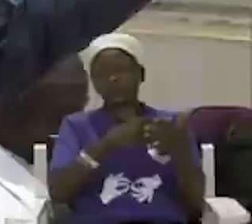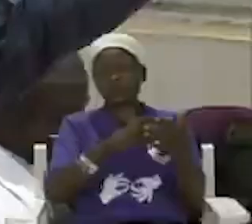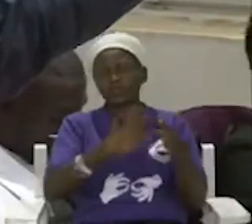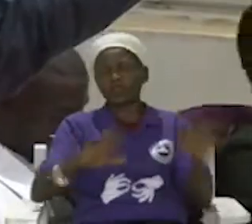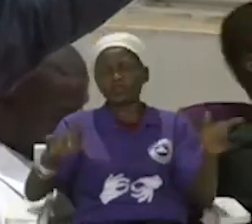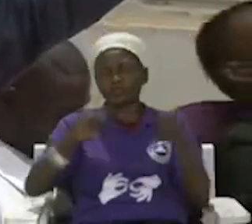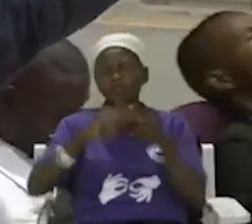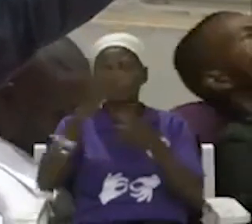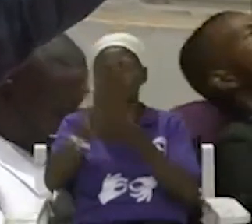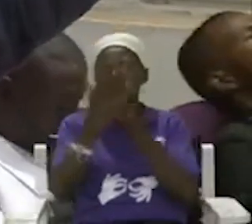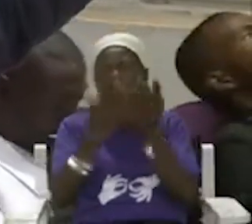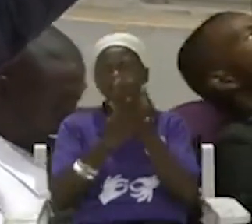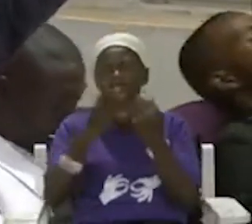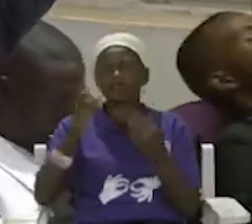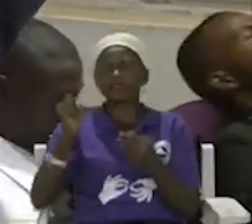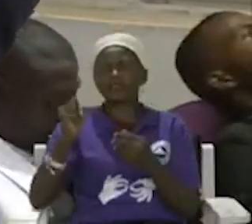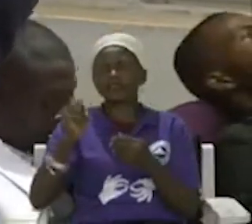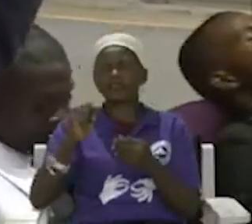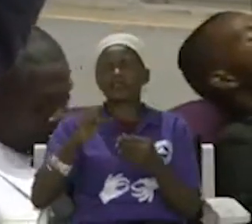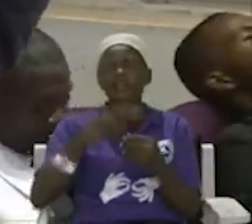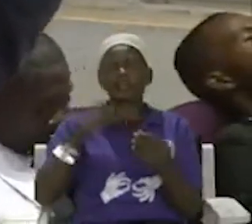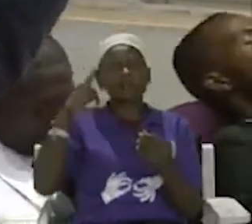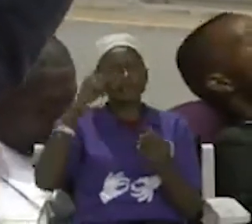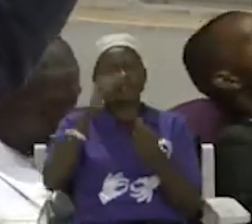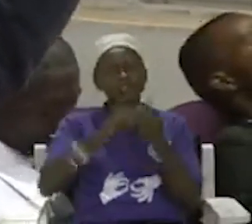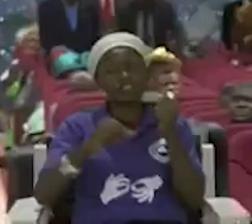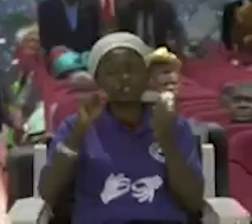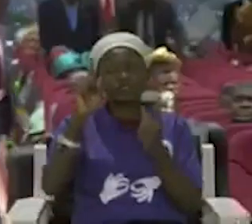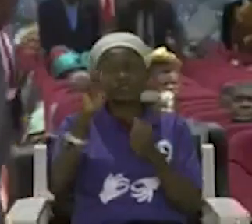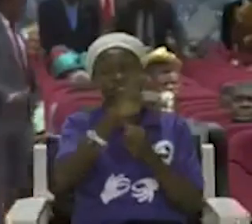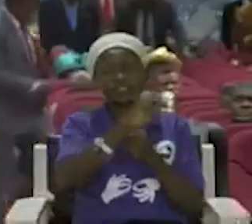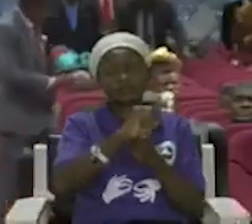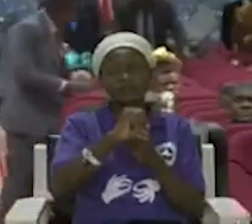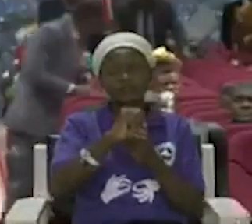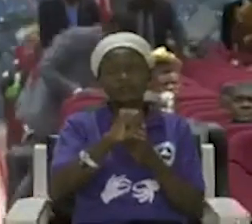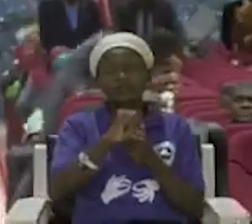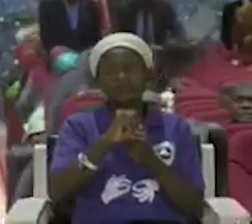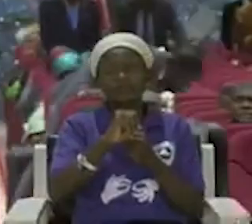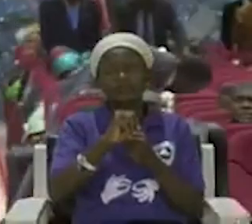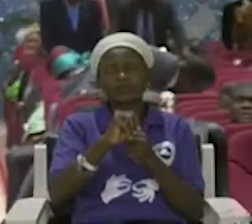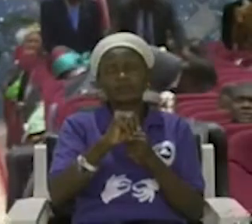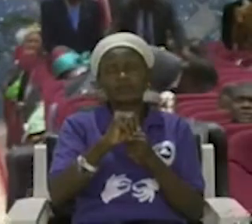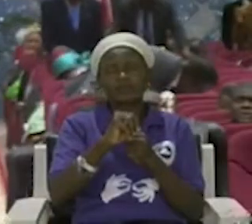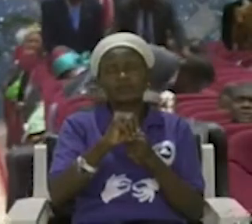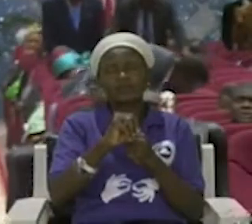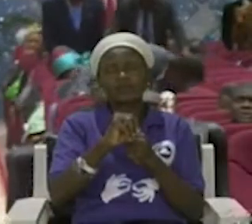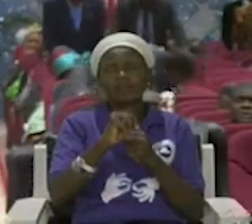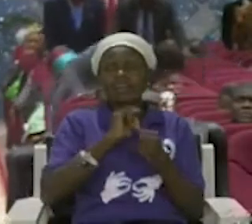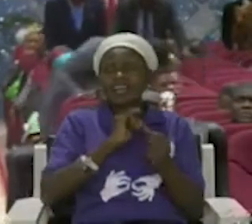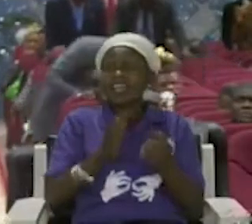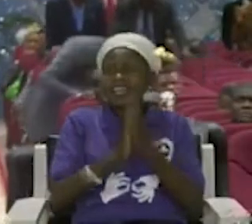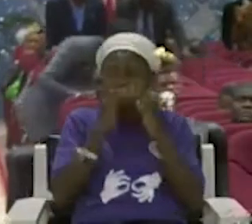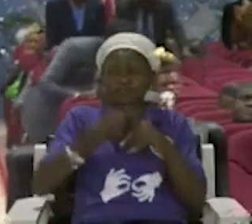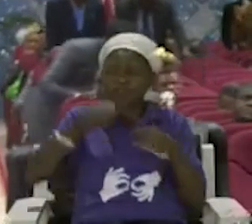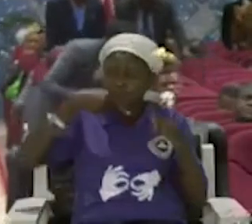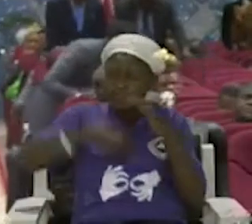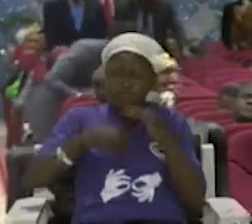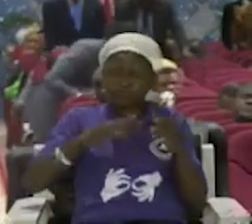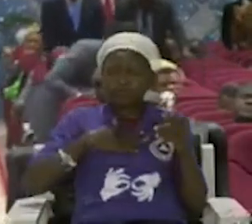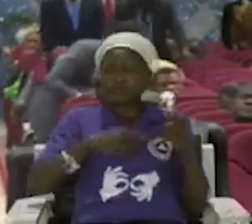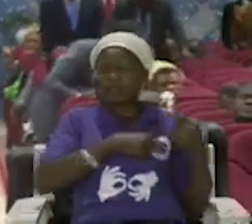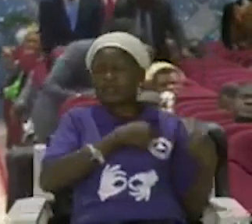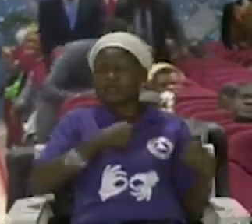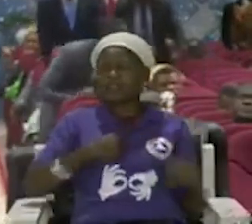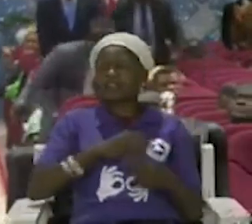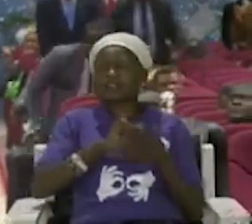hands, and for each of them I've asked from the bottom of my heart that you